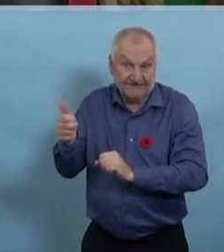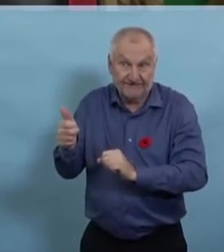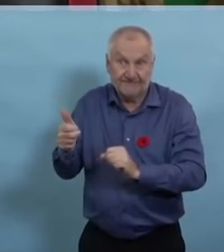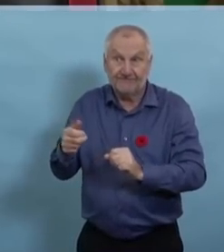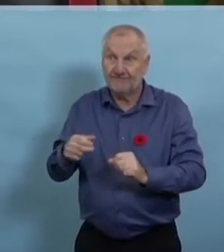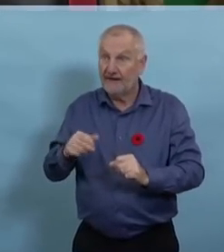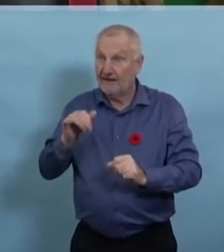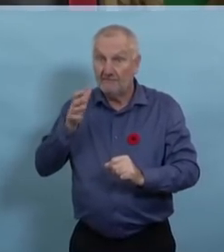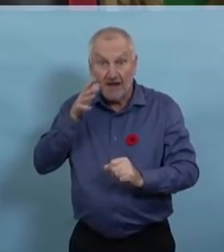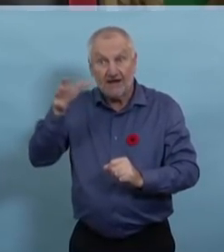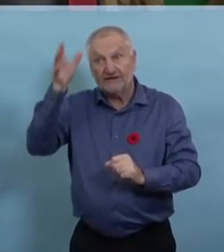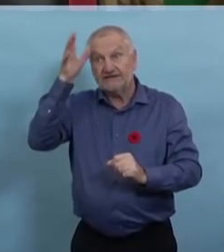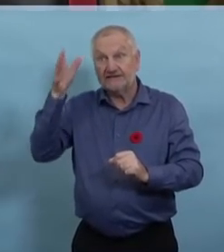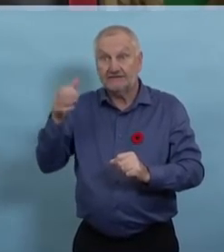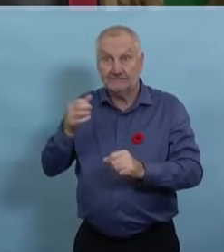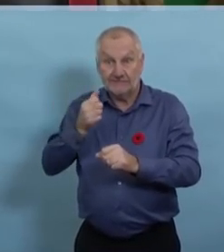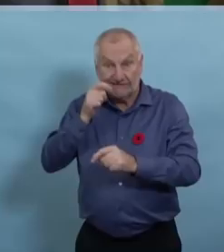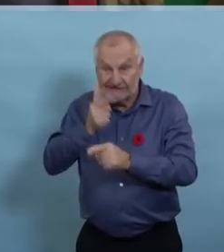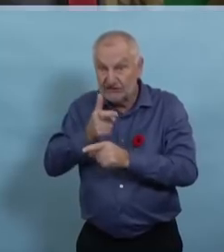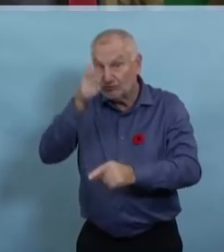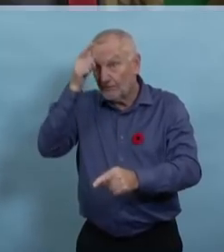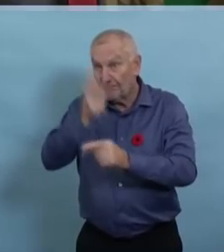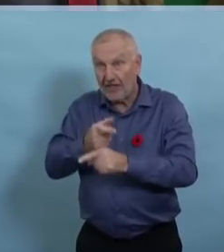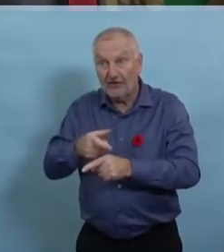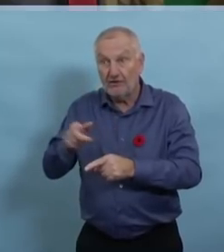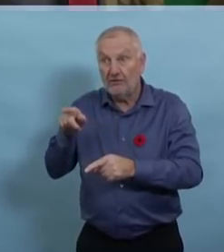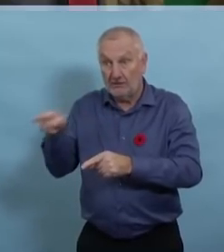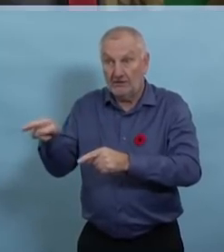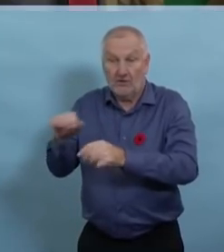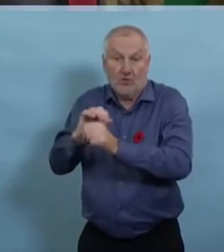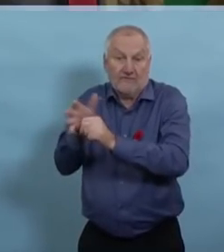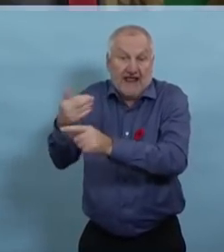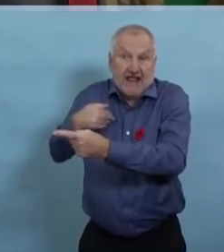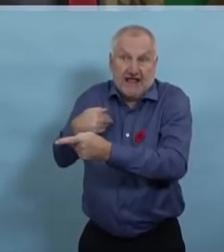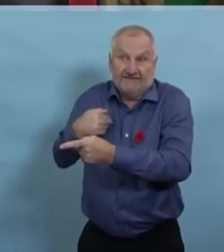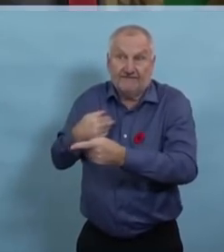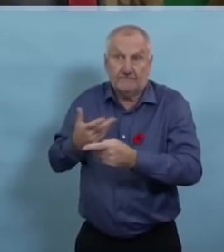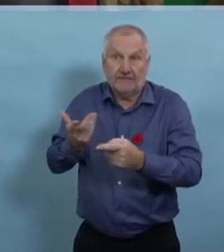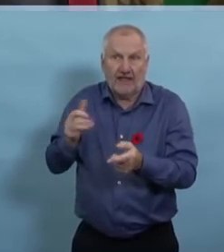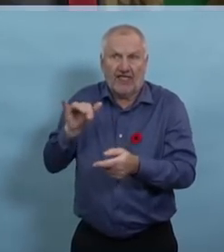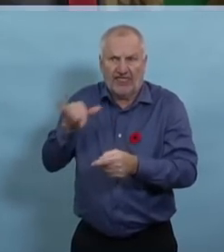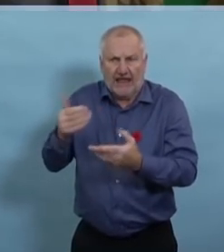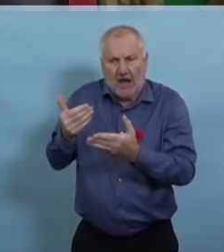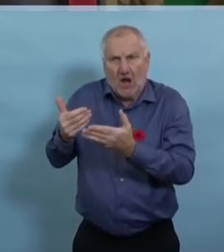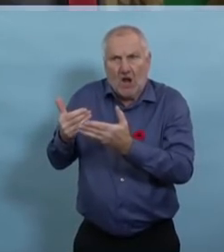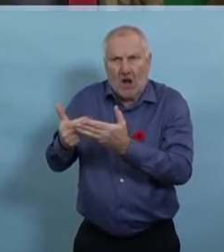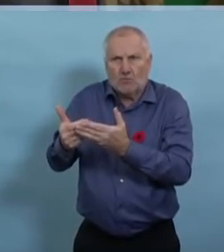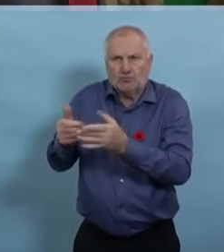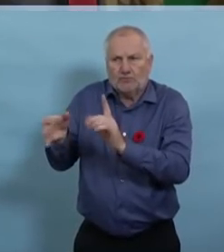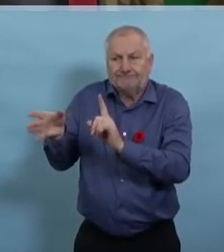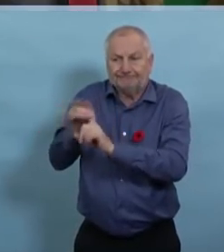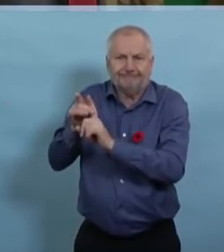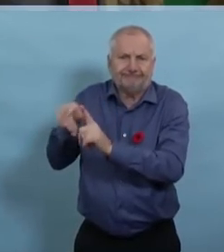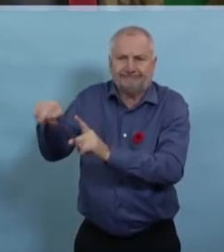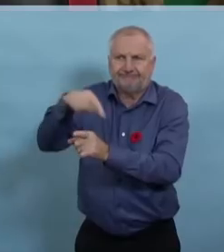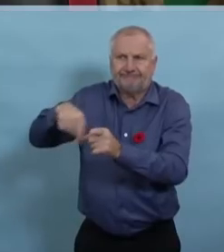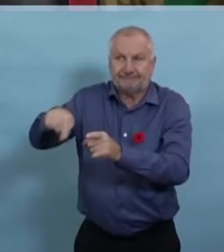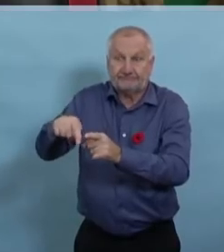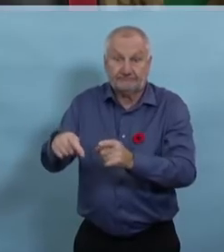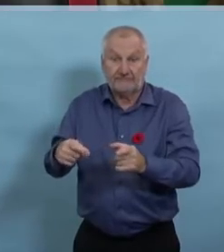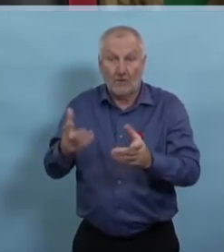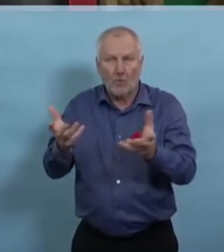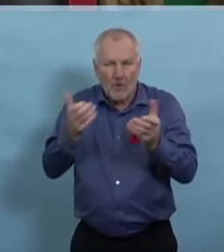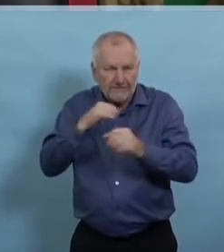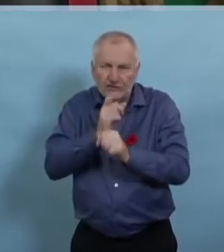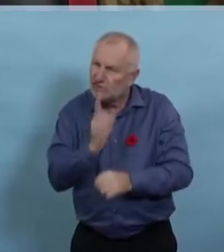themselves. And so we've recognized that teachers want to continue that learning for those students so that they don't lose out on learning while